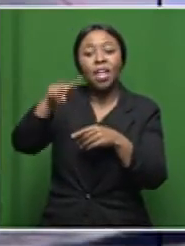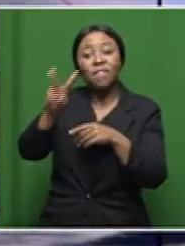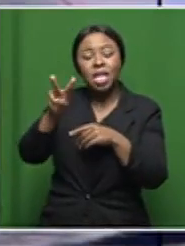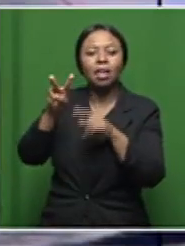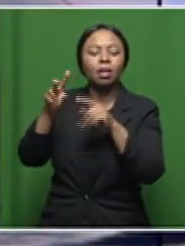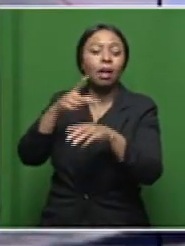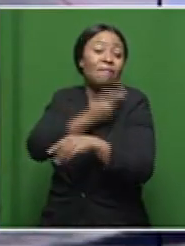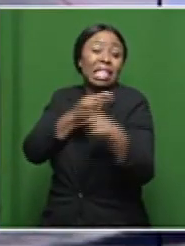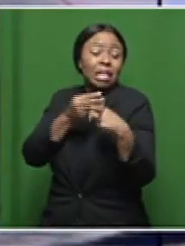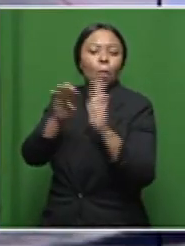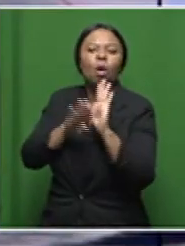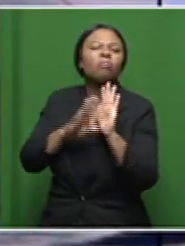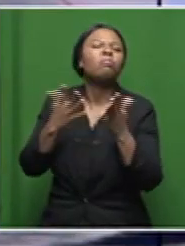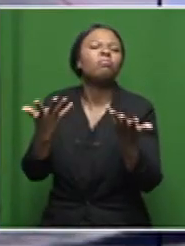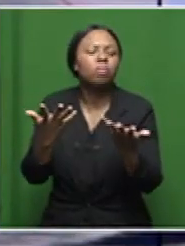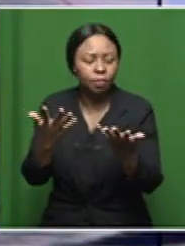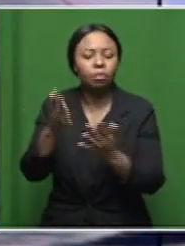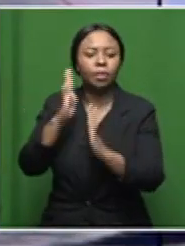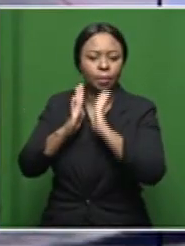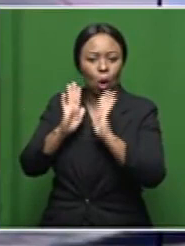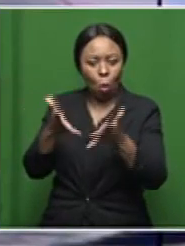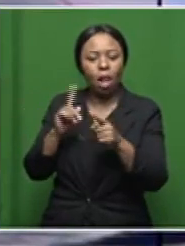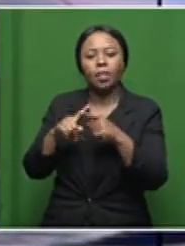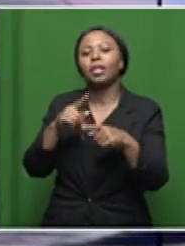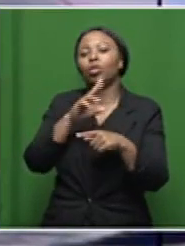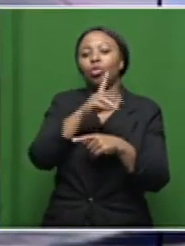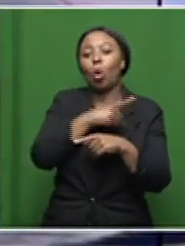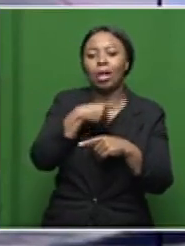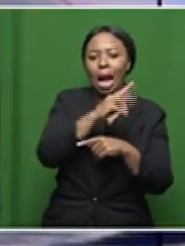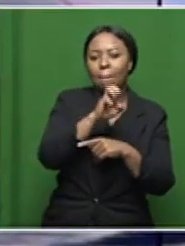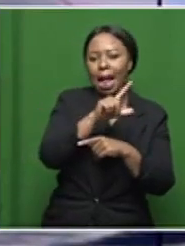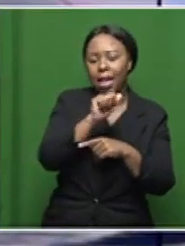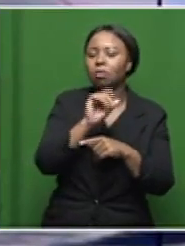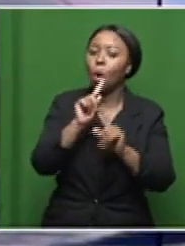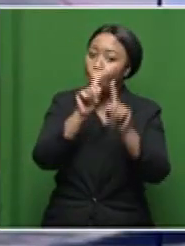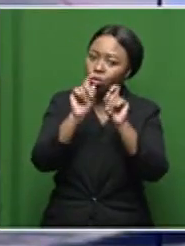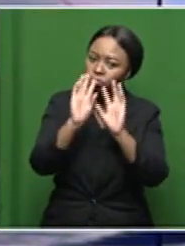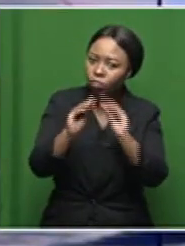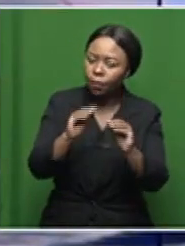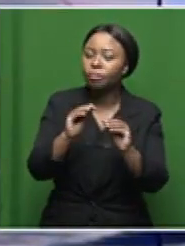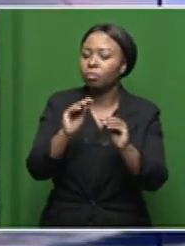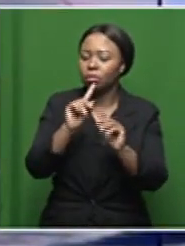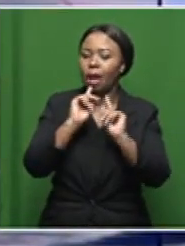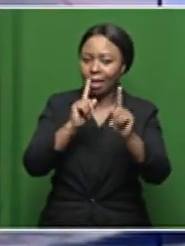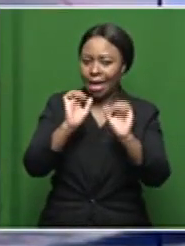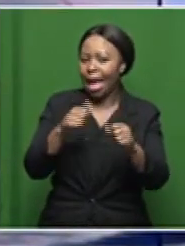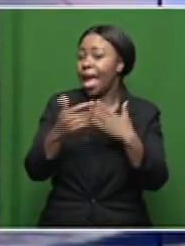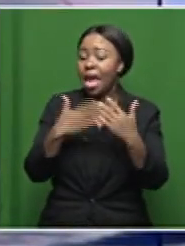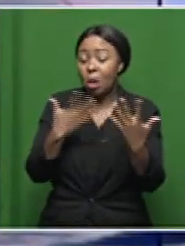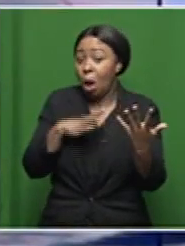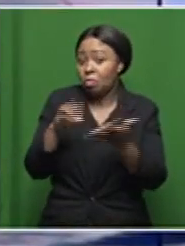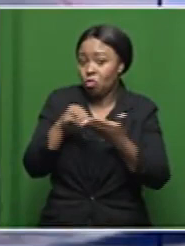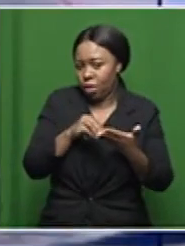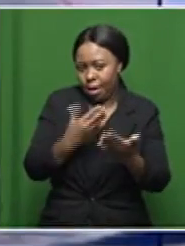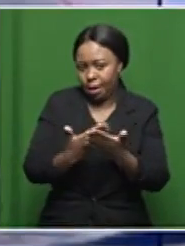Zama Buthelezi will take us through the latest COVID-19 numbers, and Dr. Marlon McKay will answer your questions on COVID-19 and any other thing that you may want to bring